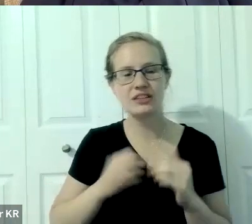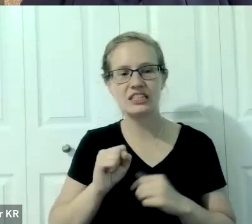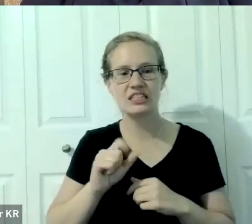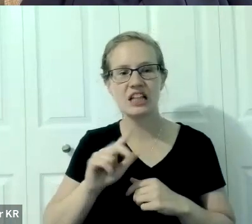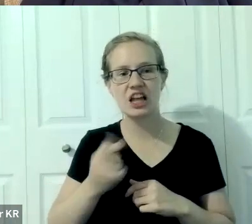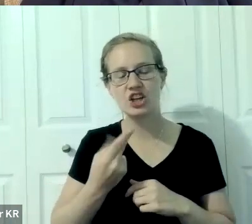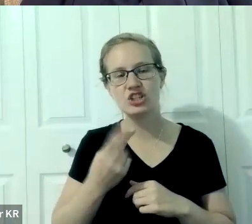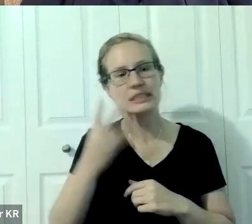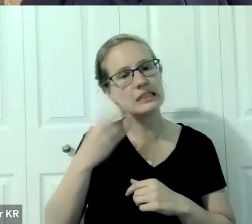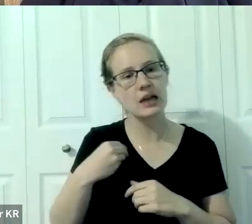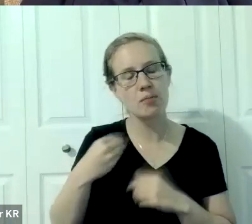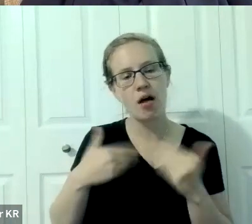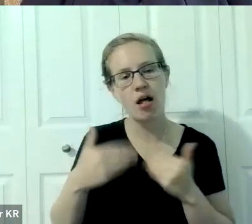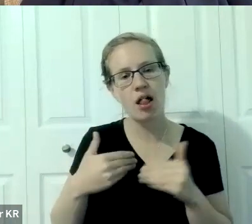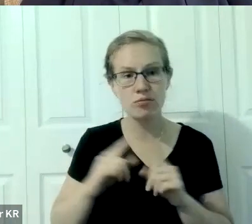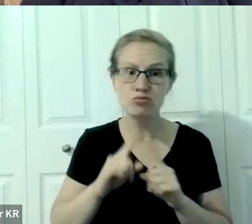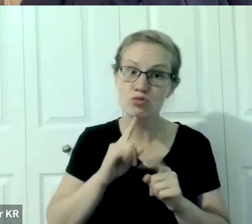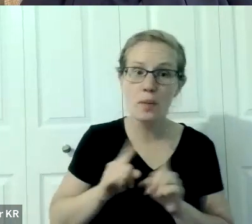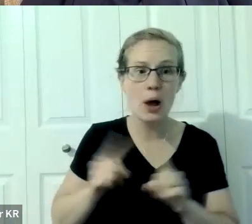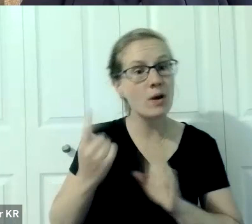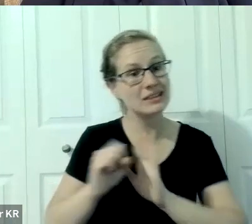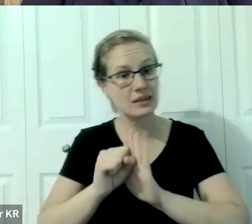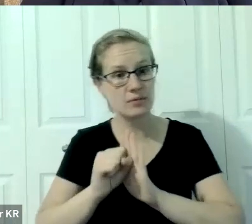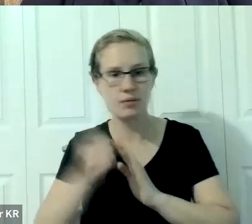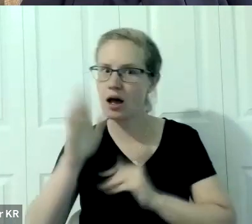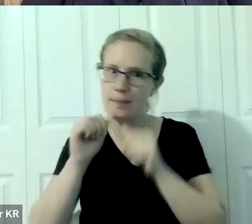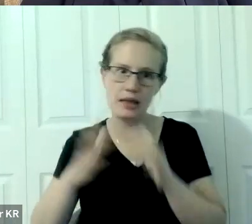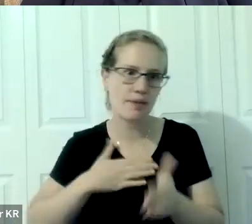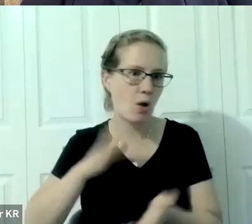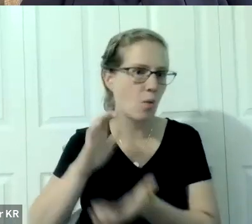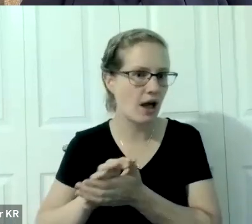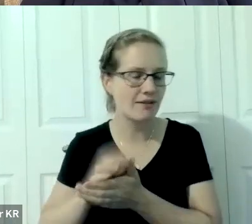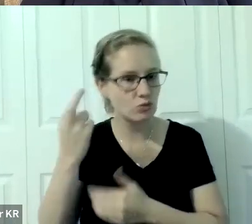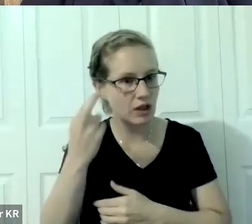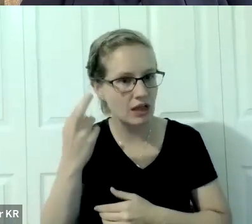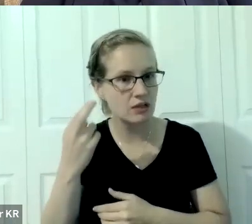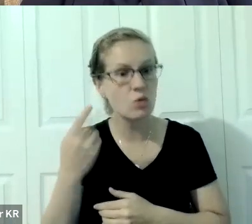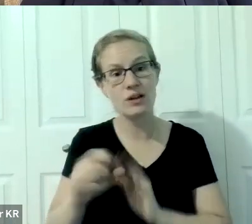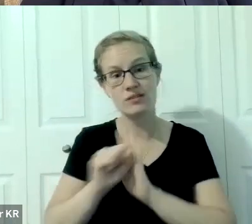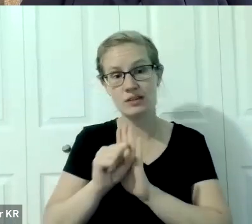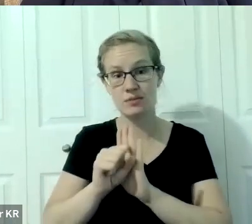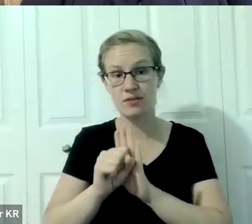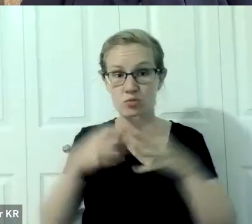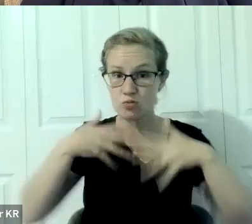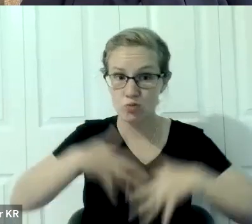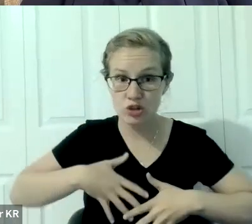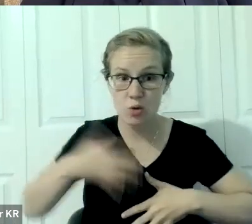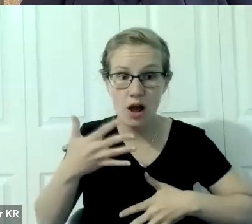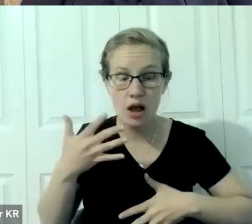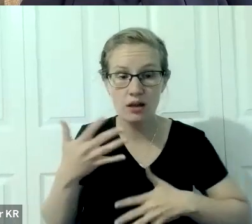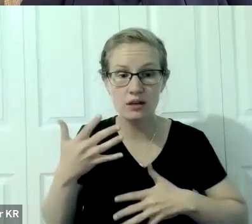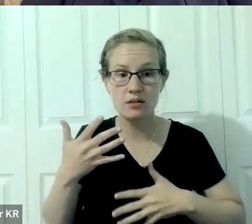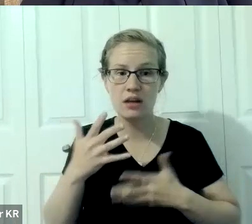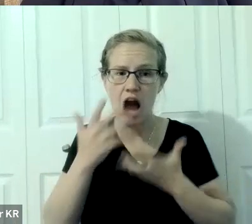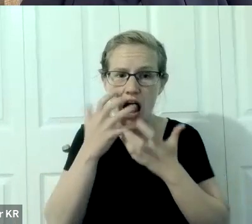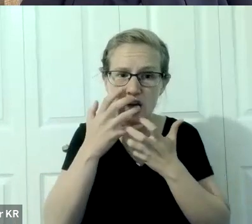sleep, and all of that's true. But one of the symptoms, and God bless my wife, she's come to realize this, one of the symptoms of depression is you can get angry